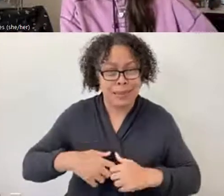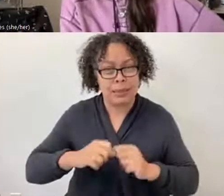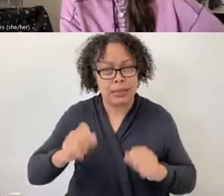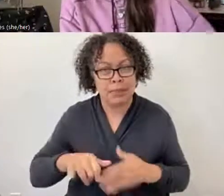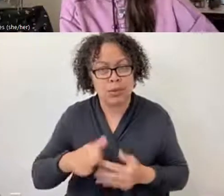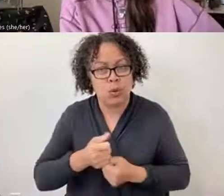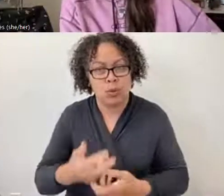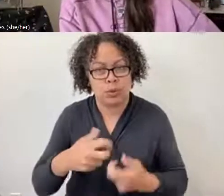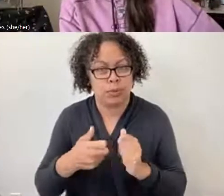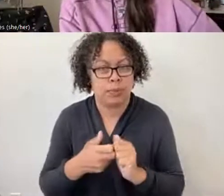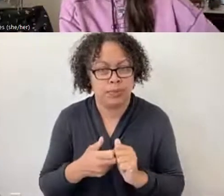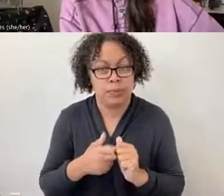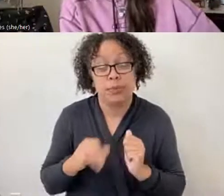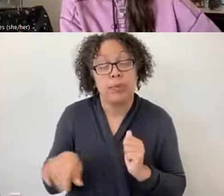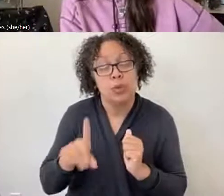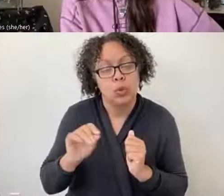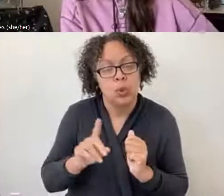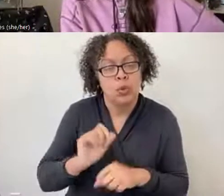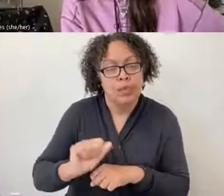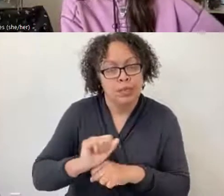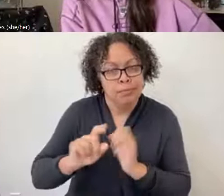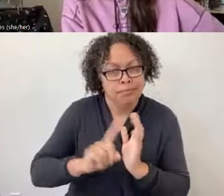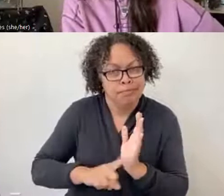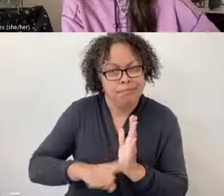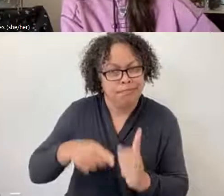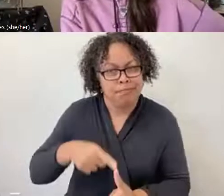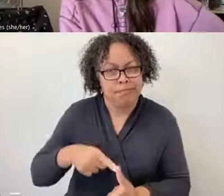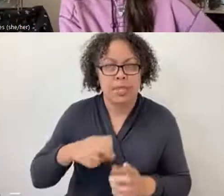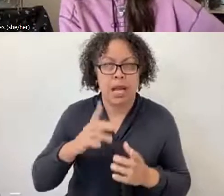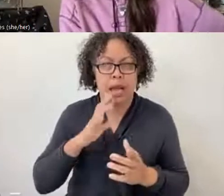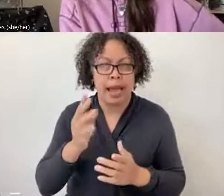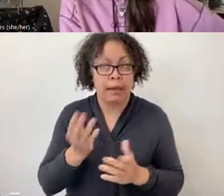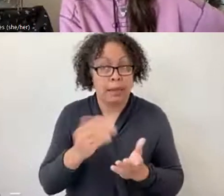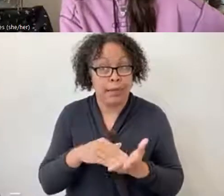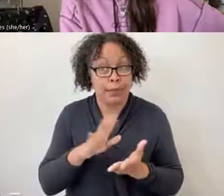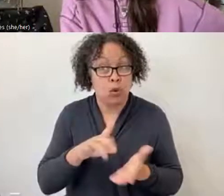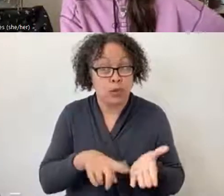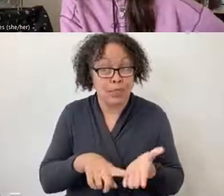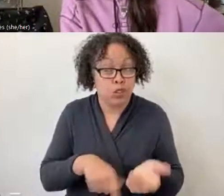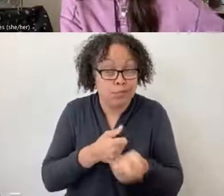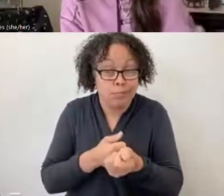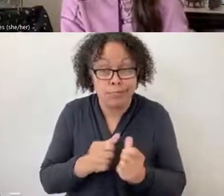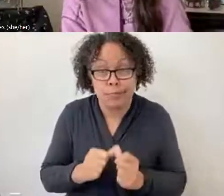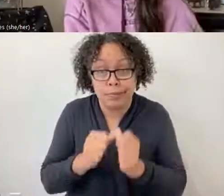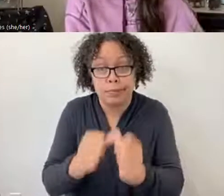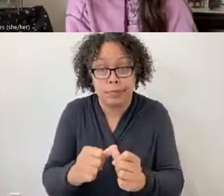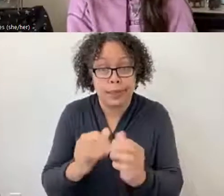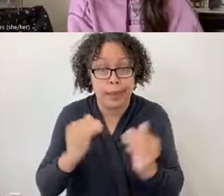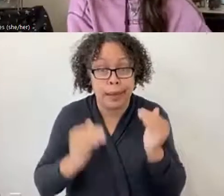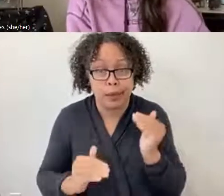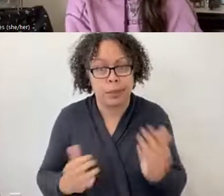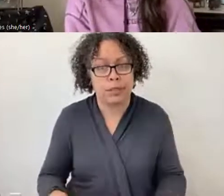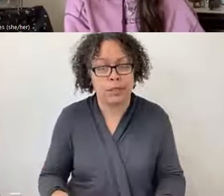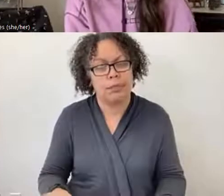the work of research in a way that reinforces the systems of oppression that caused the health disparity in the first